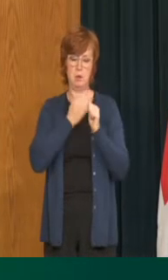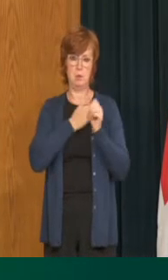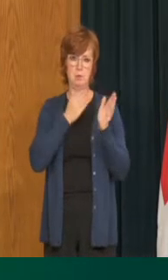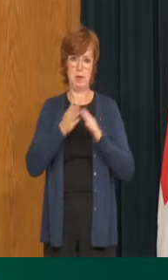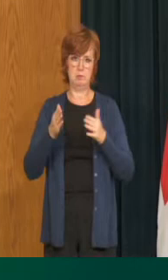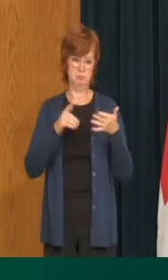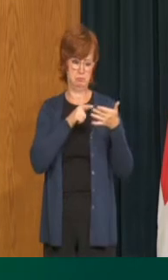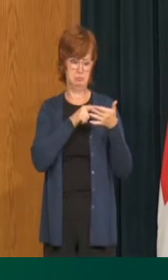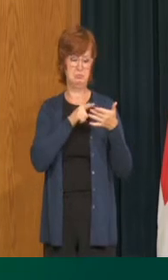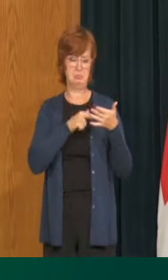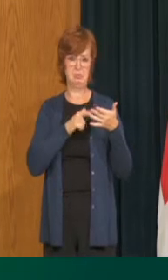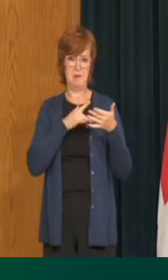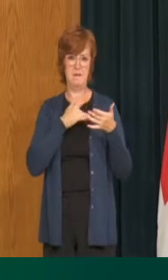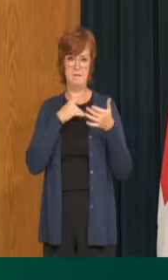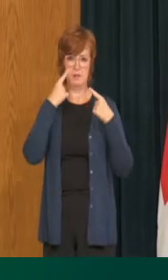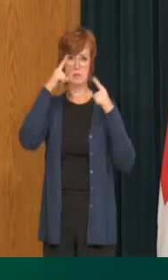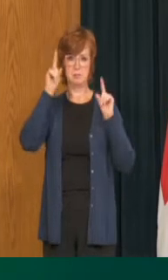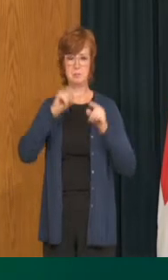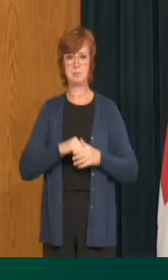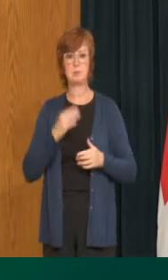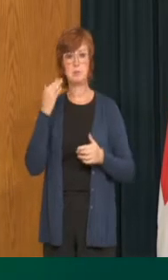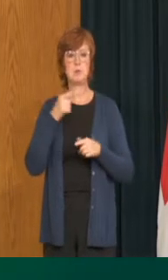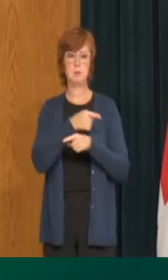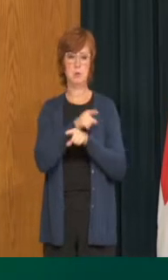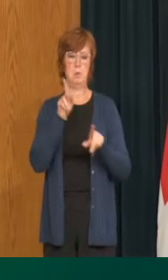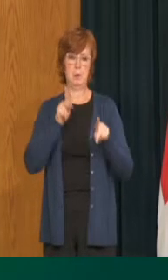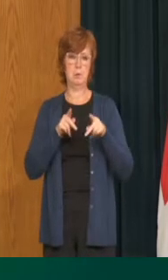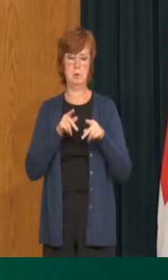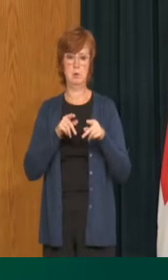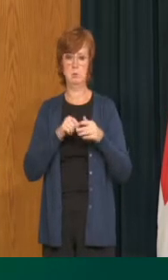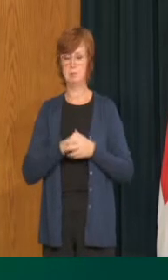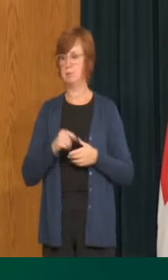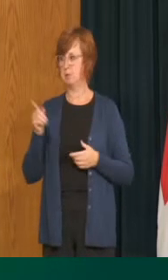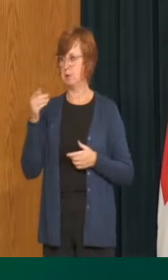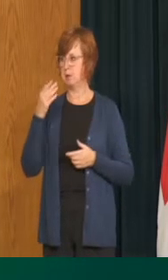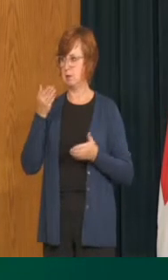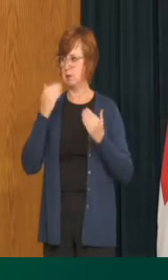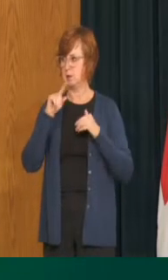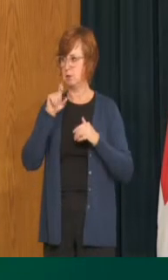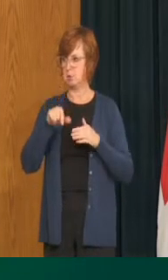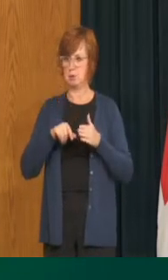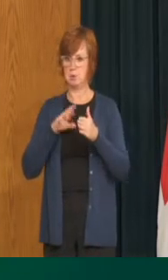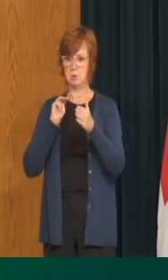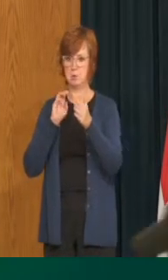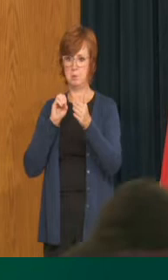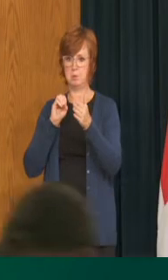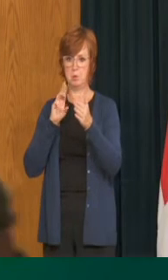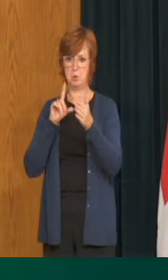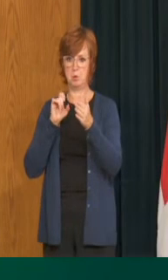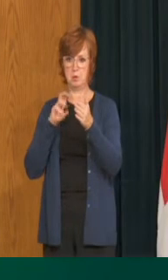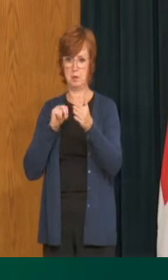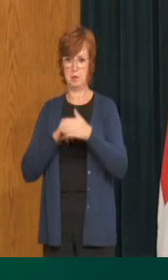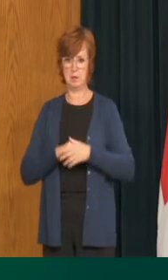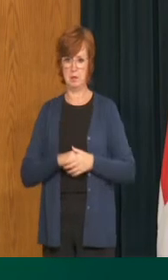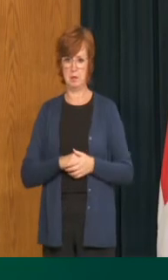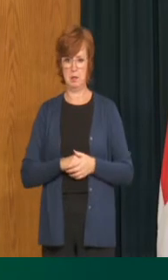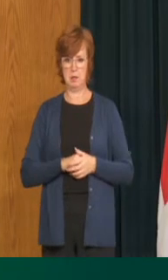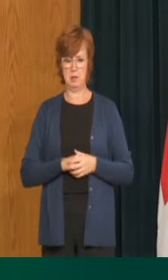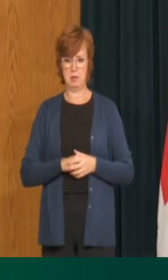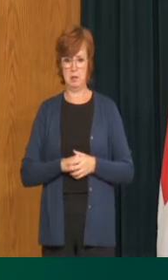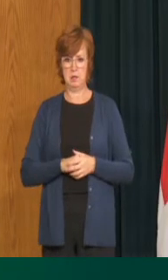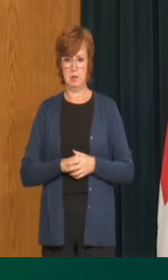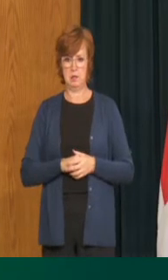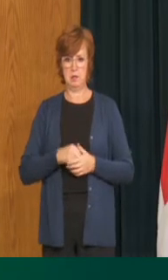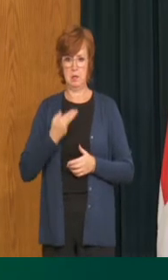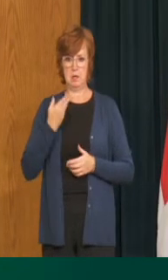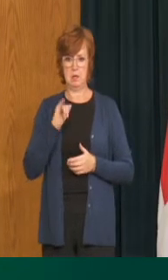before us. And it's because of the people that are involved. We'll take our next question from the room. Morgan, do you have a question? Hi. To